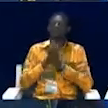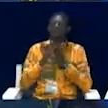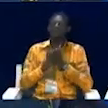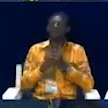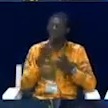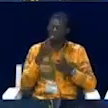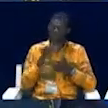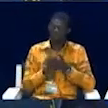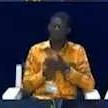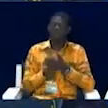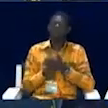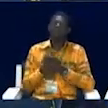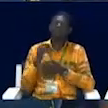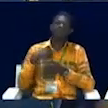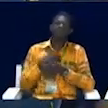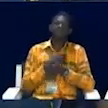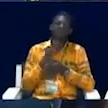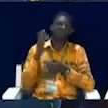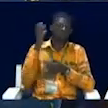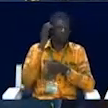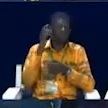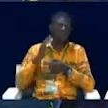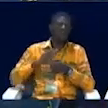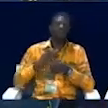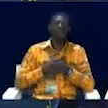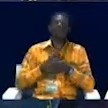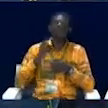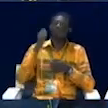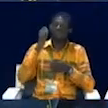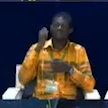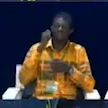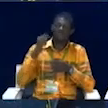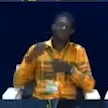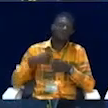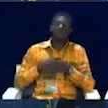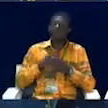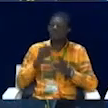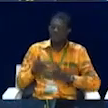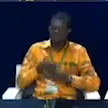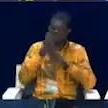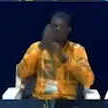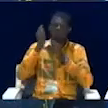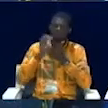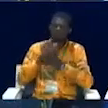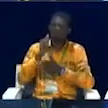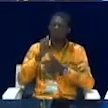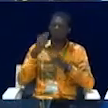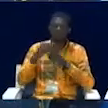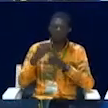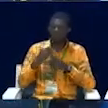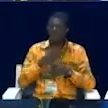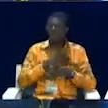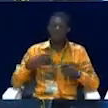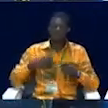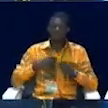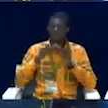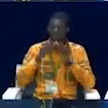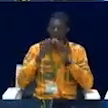and said, "We will hear our testimony." We hold on to that word and keep on